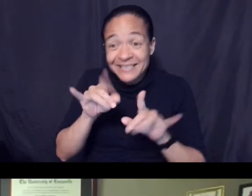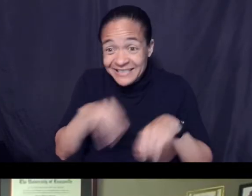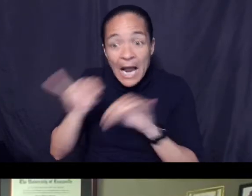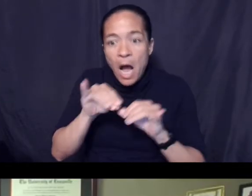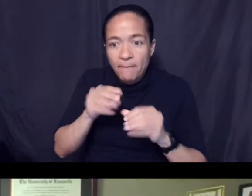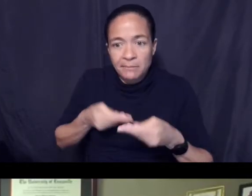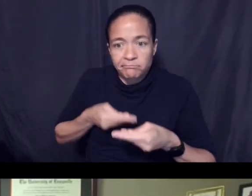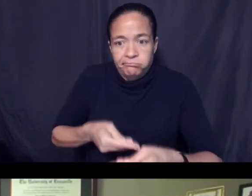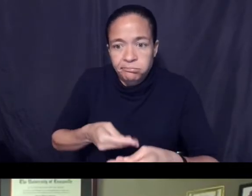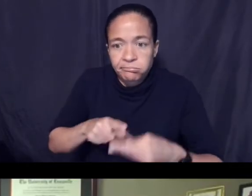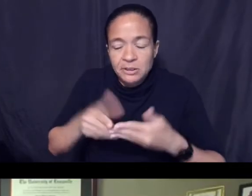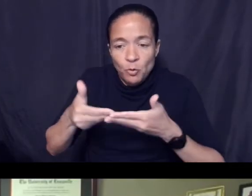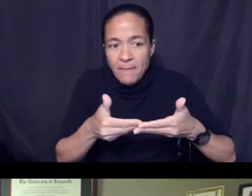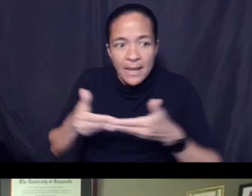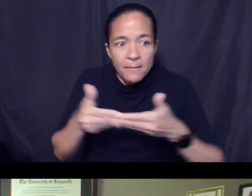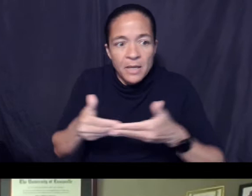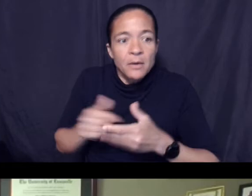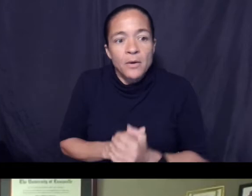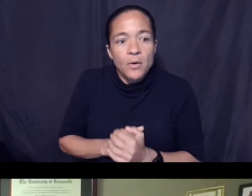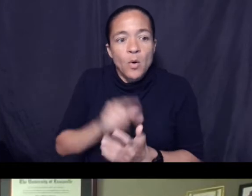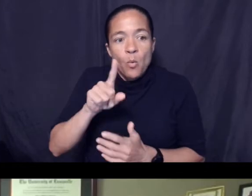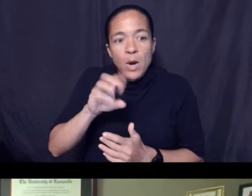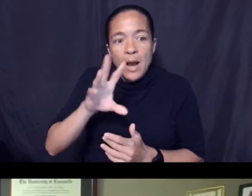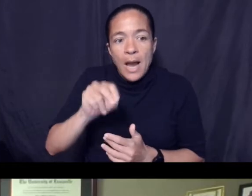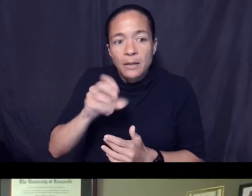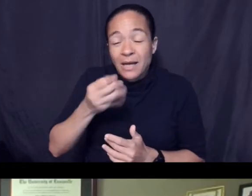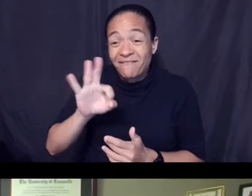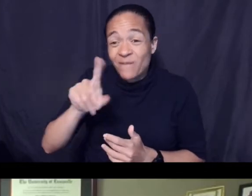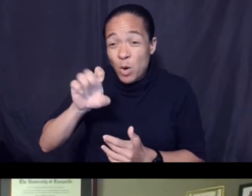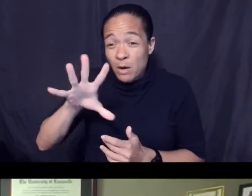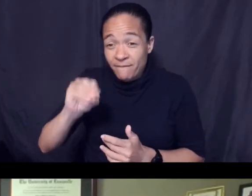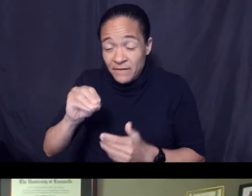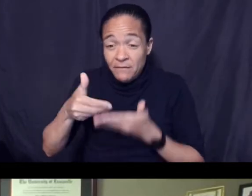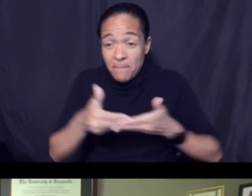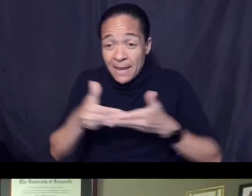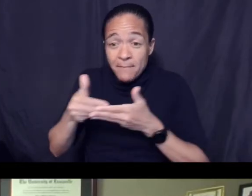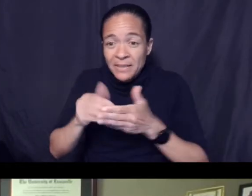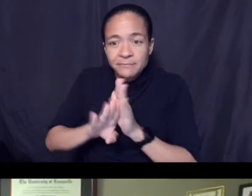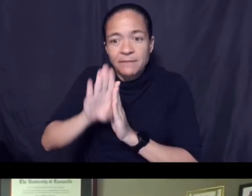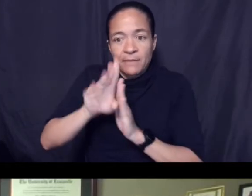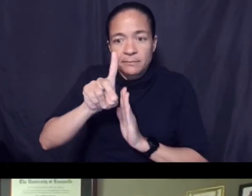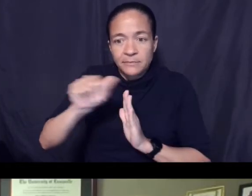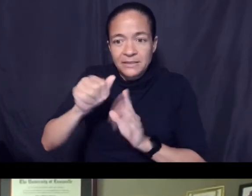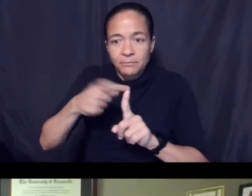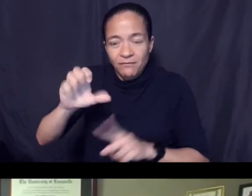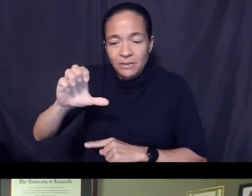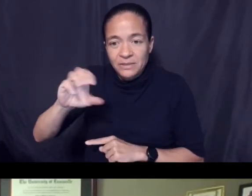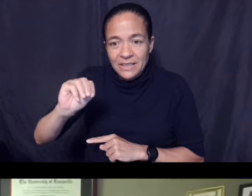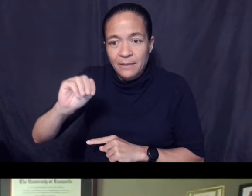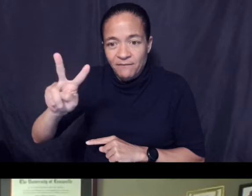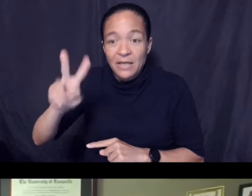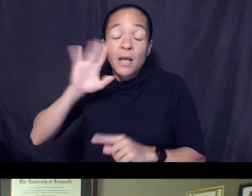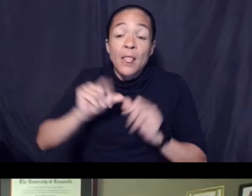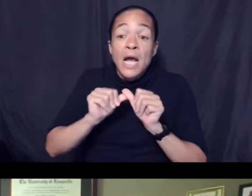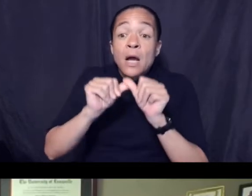children born with or developing disability due to CMV. Of the long-term problems,